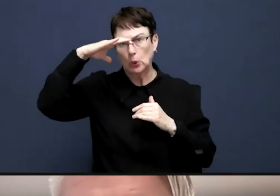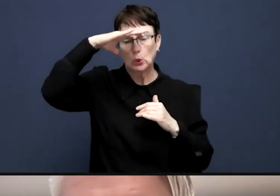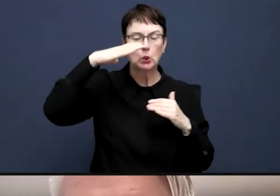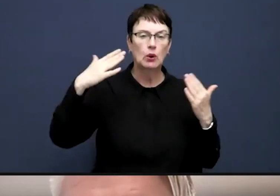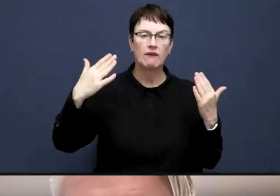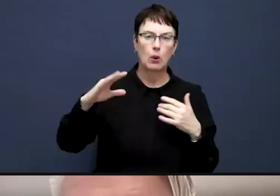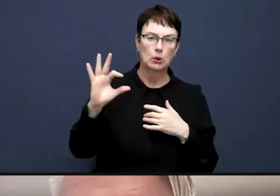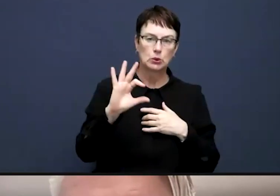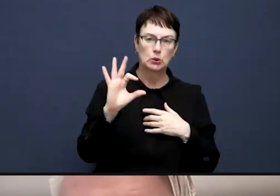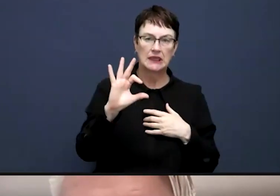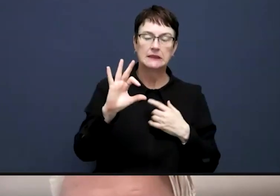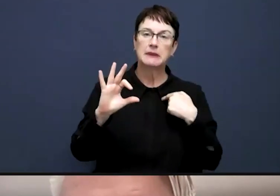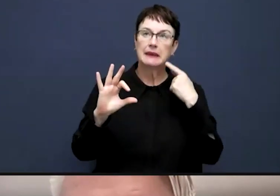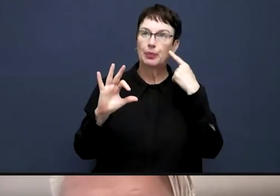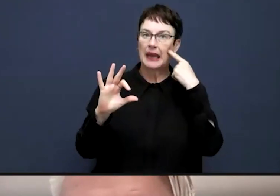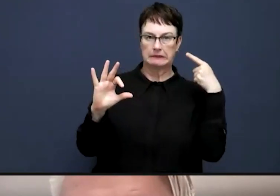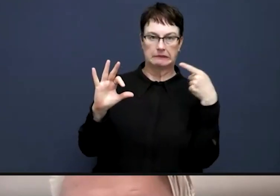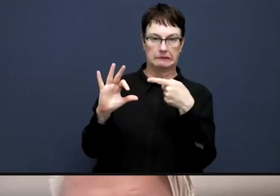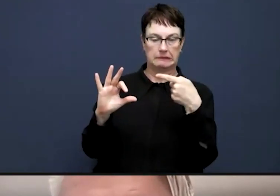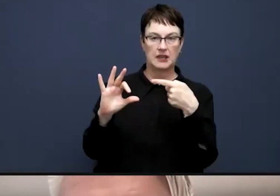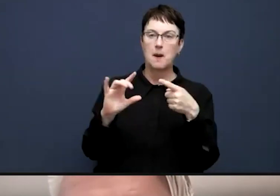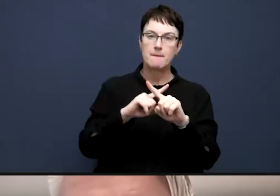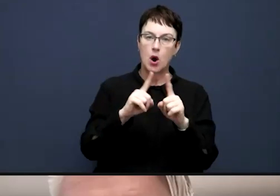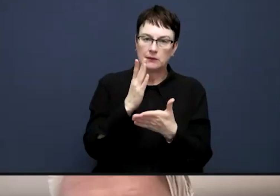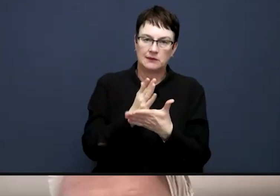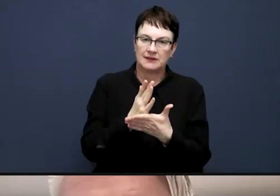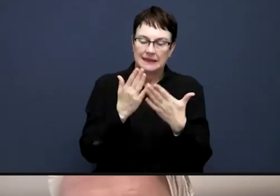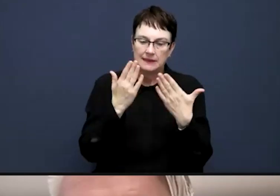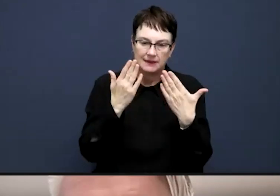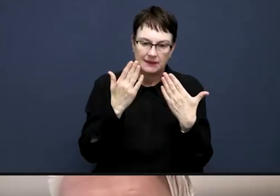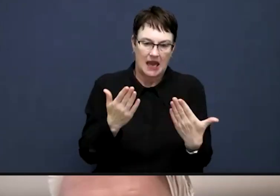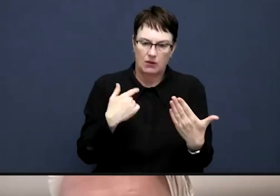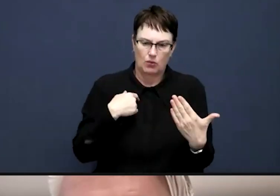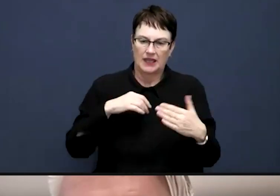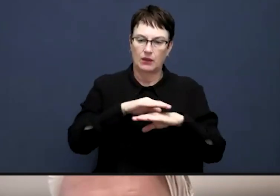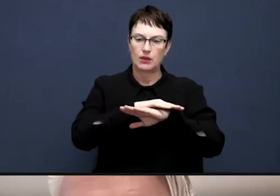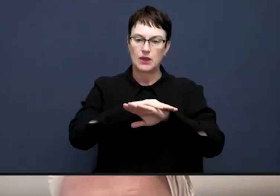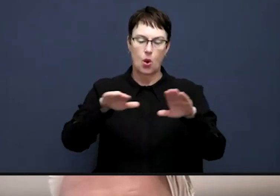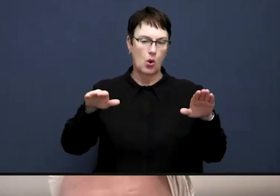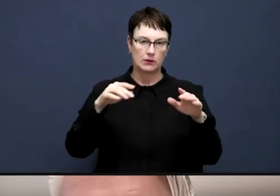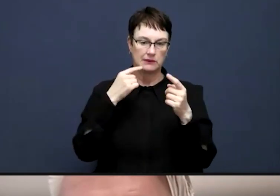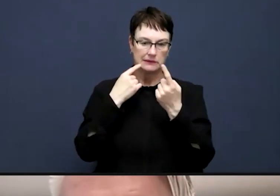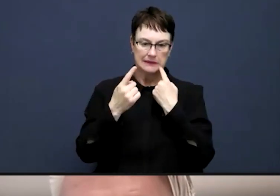this subject. I know it's a bit out because now we're talking about PDF document, etc.